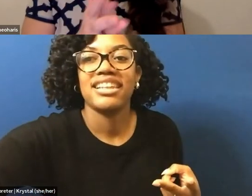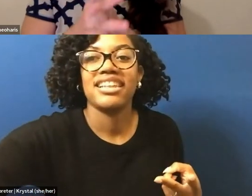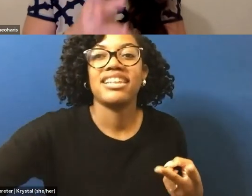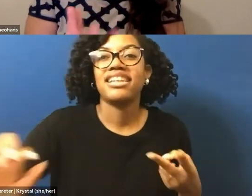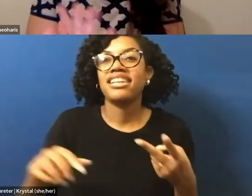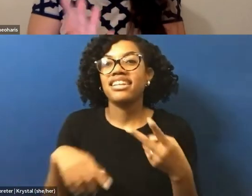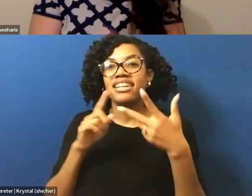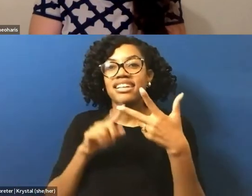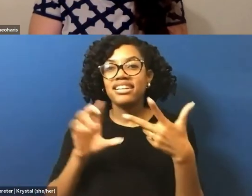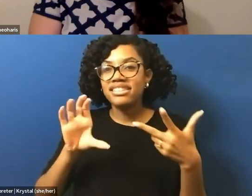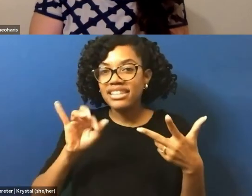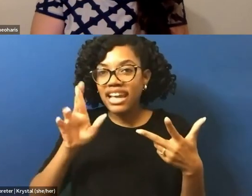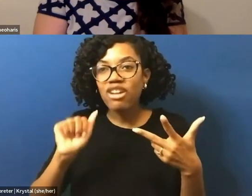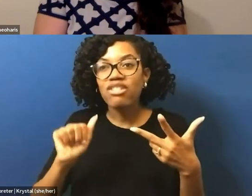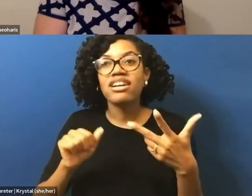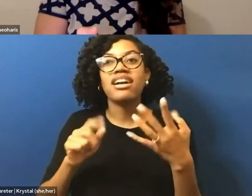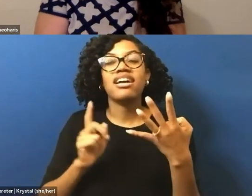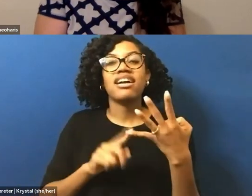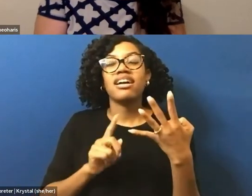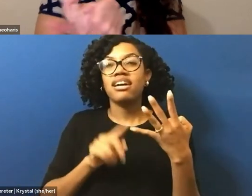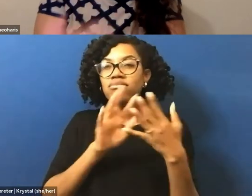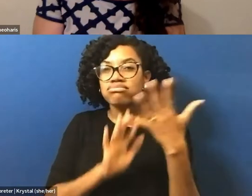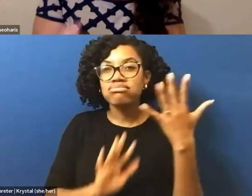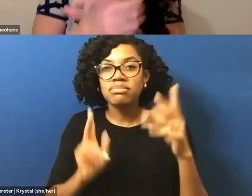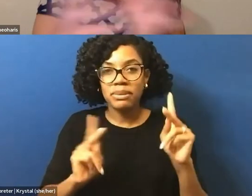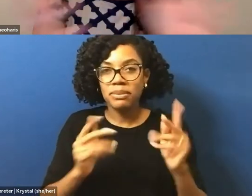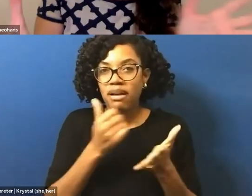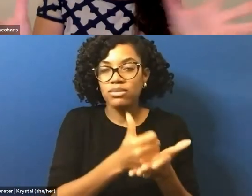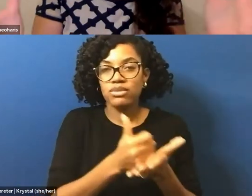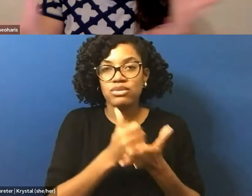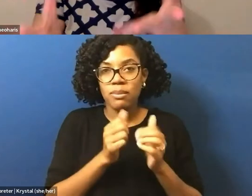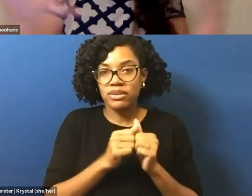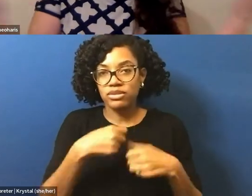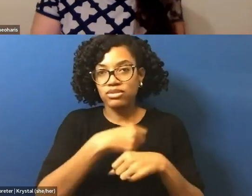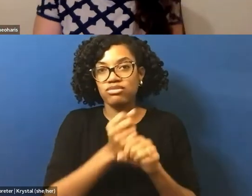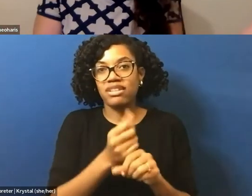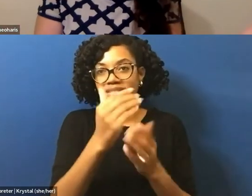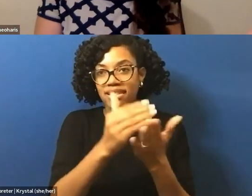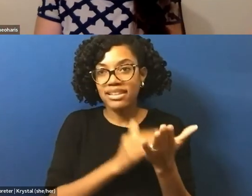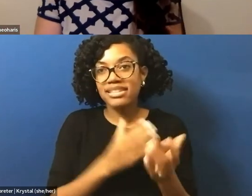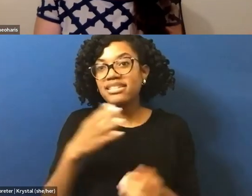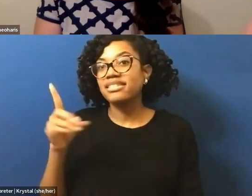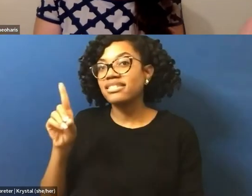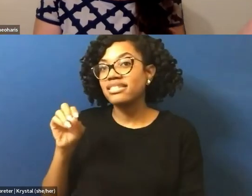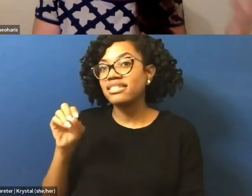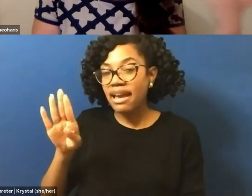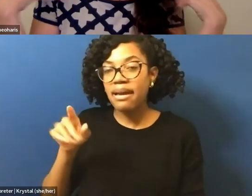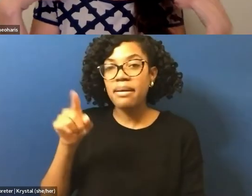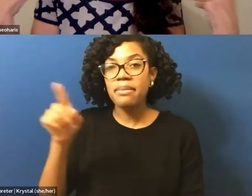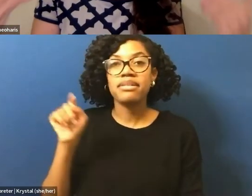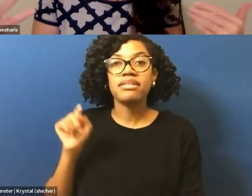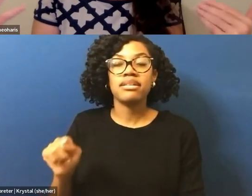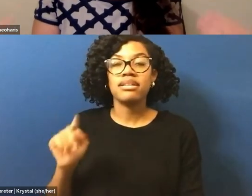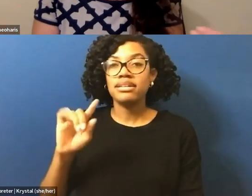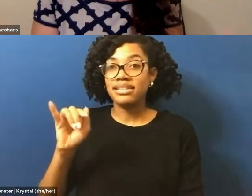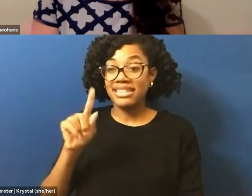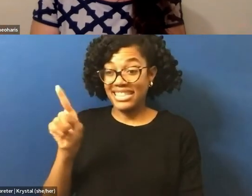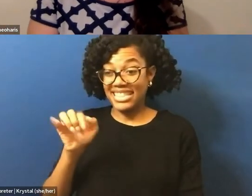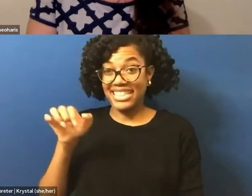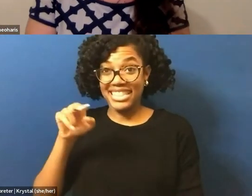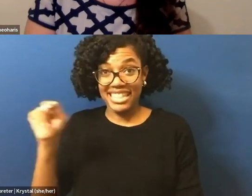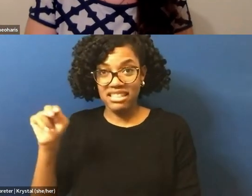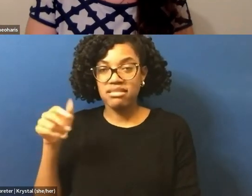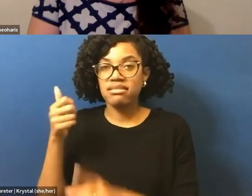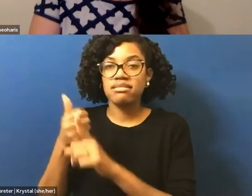Bergen all helped with the lessons. And then Deborah and Bill and Zinn are like really putting them into the world. And so it's just such,